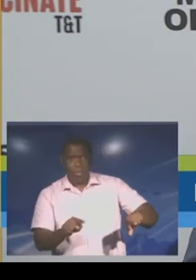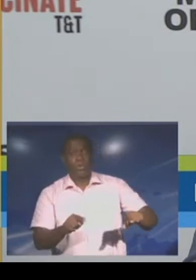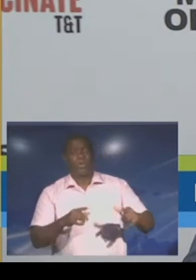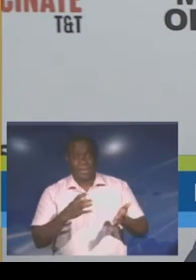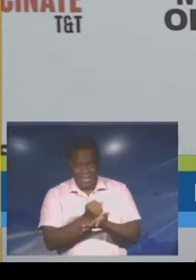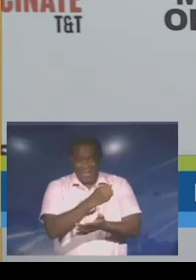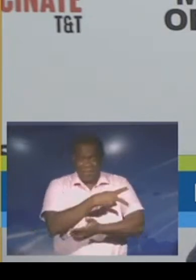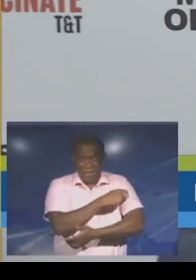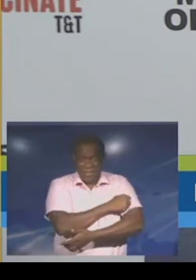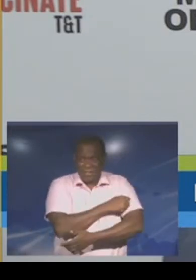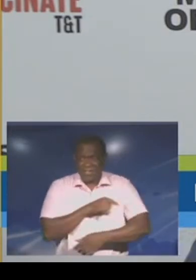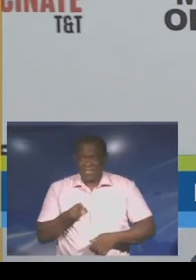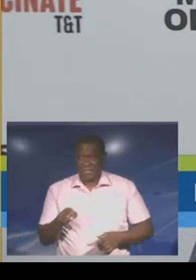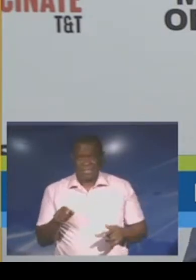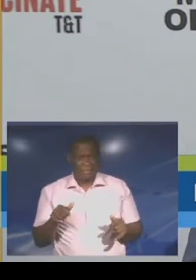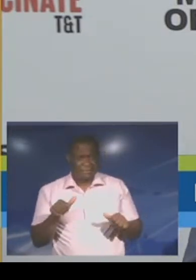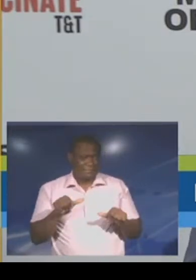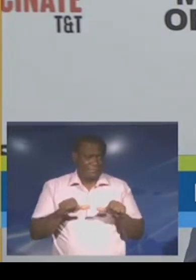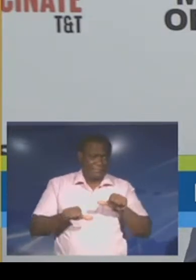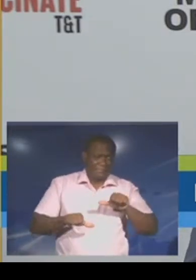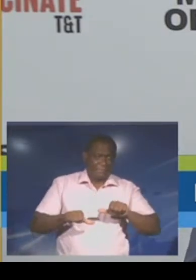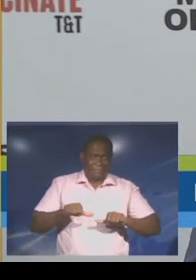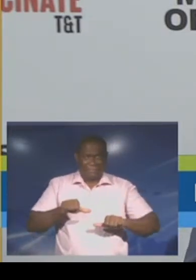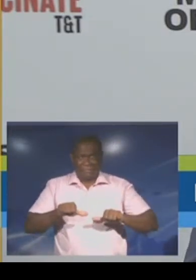message, and we have it here with a group of individuals